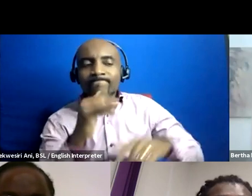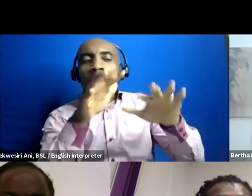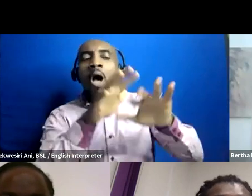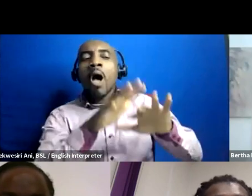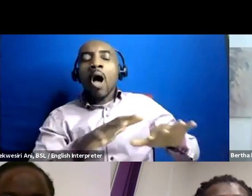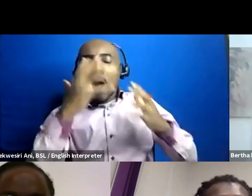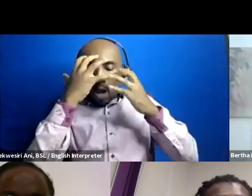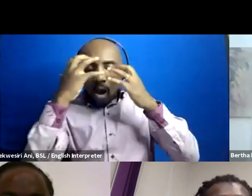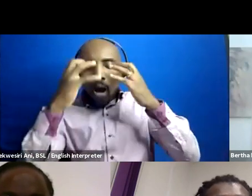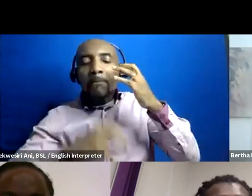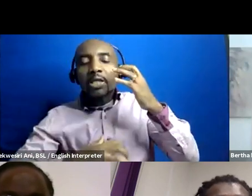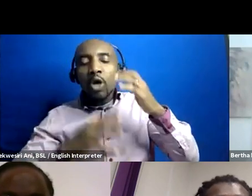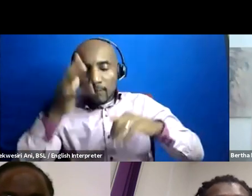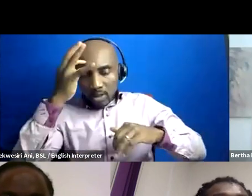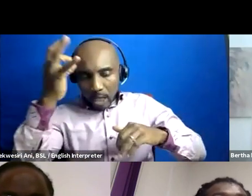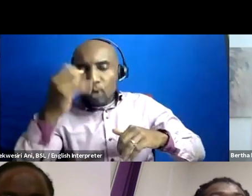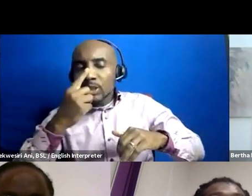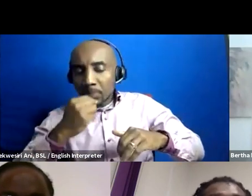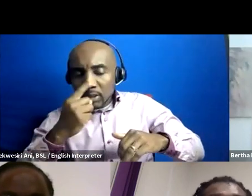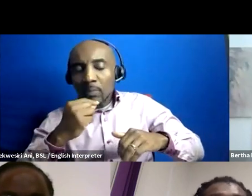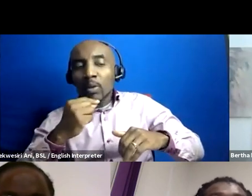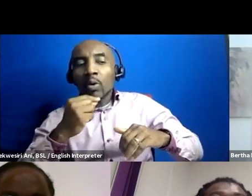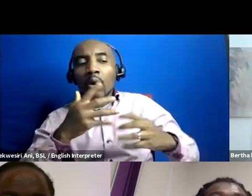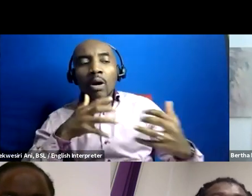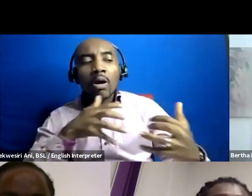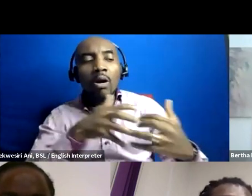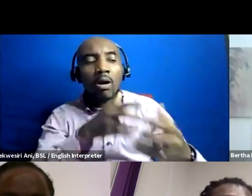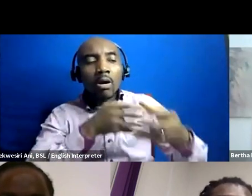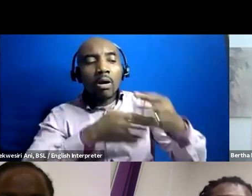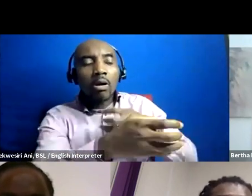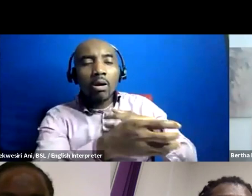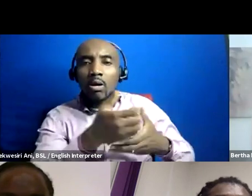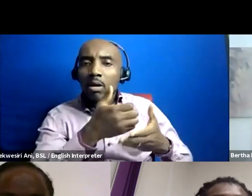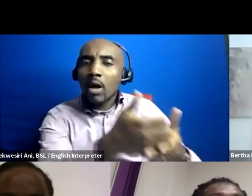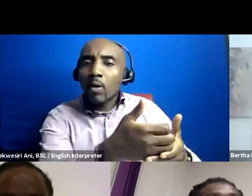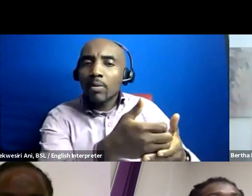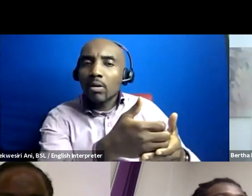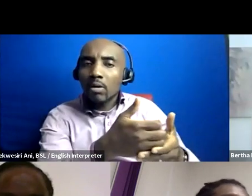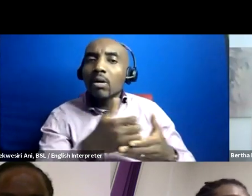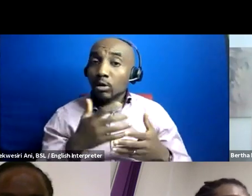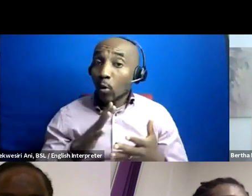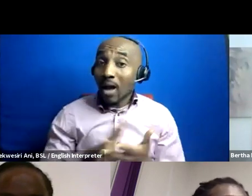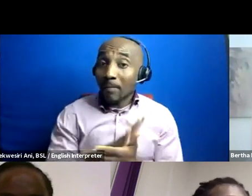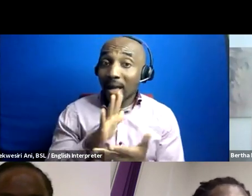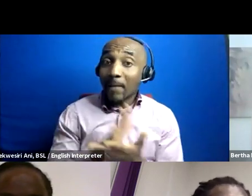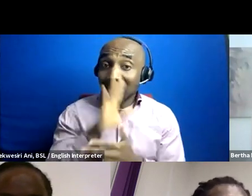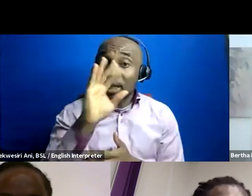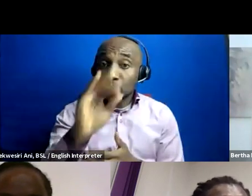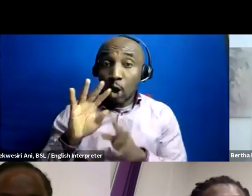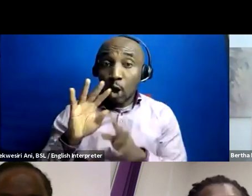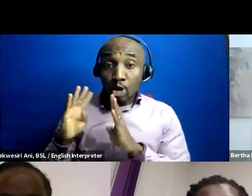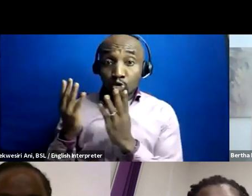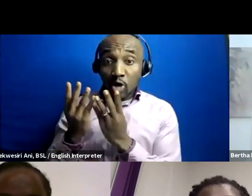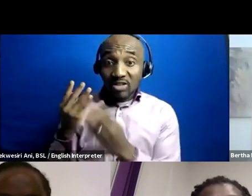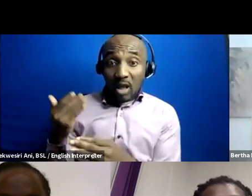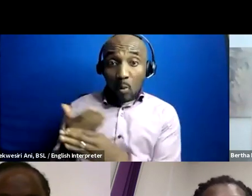a crisis and they need help. So I'm happy to know that, you know, this trust that I'm working in, they've opened a